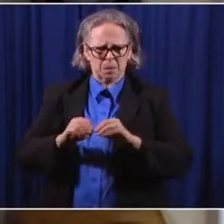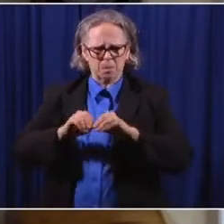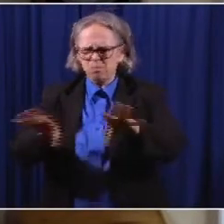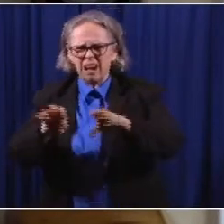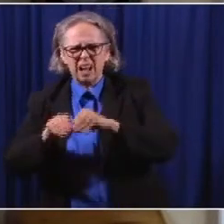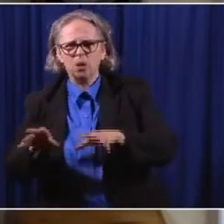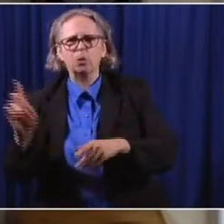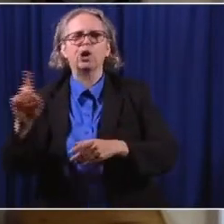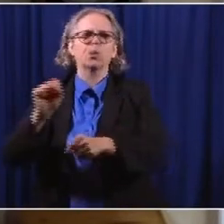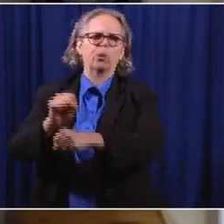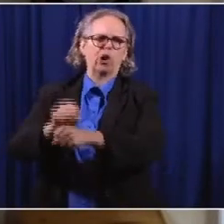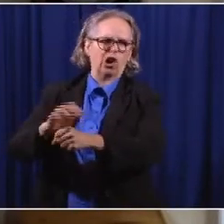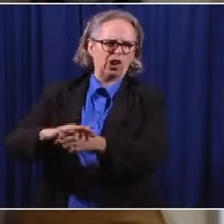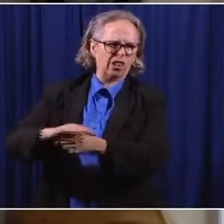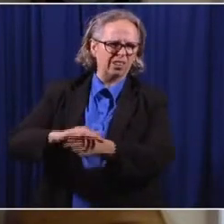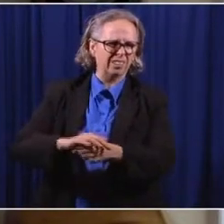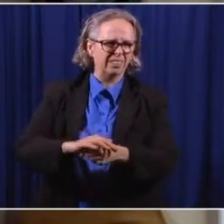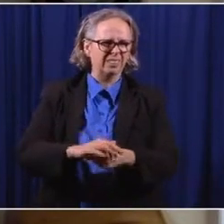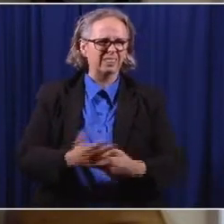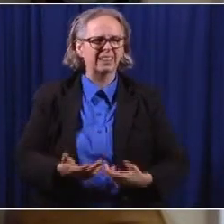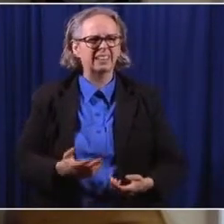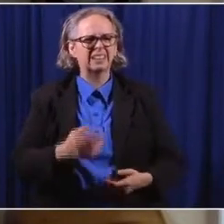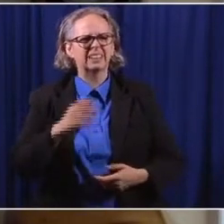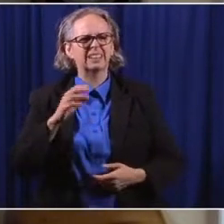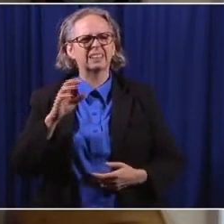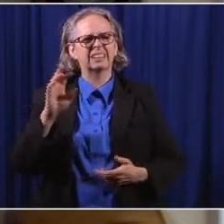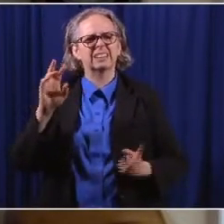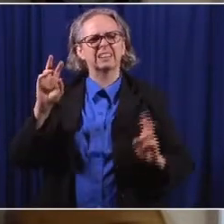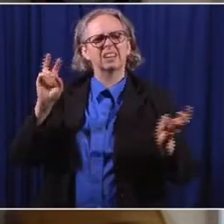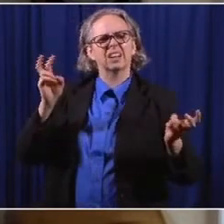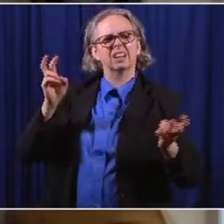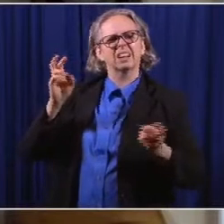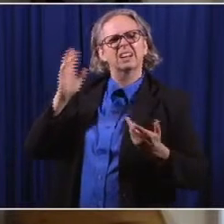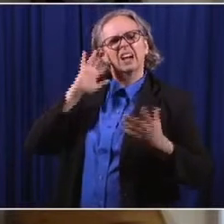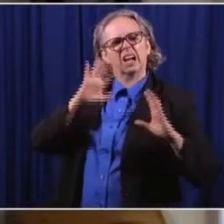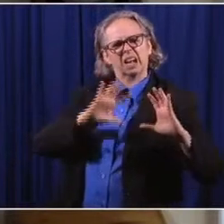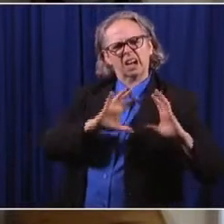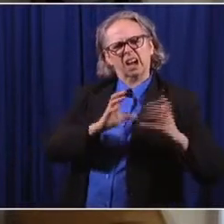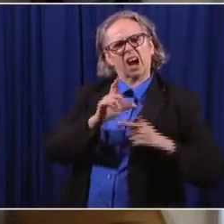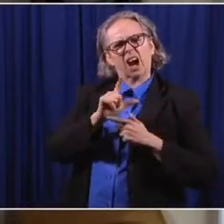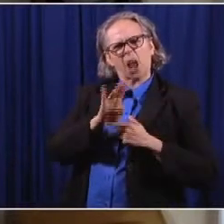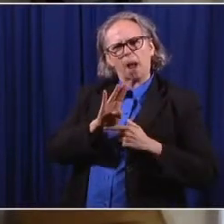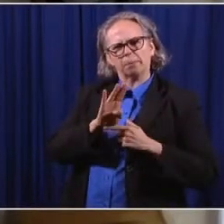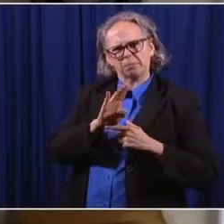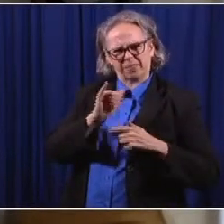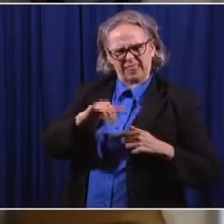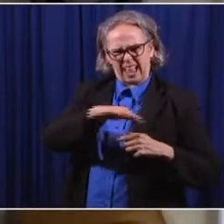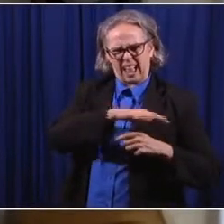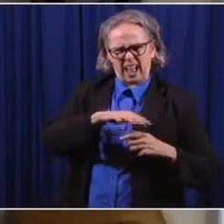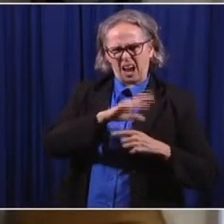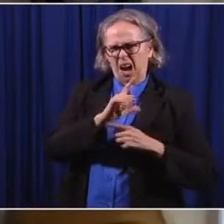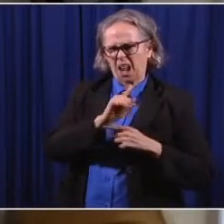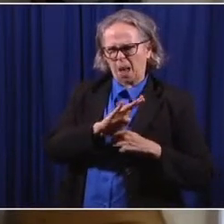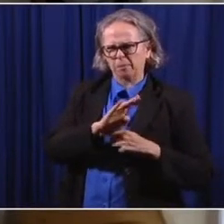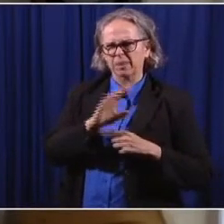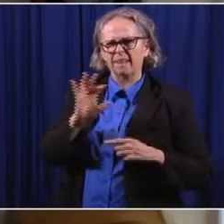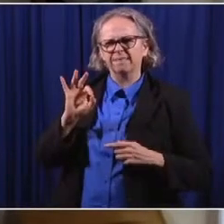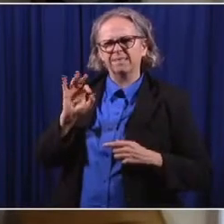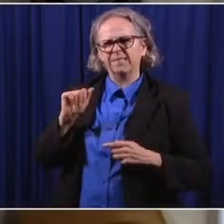fraternal club. I want to take a minute and talk about the fraternal club outbreak. We're certainly not going to identify it,